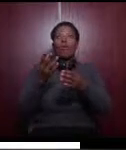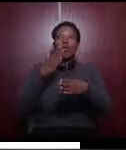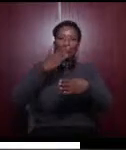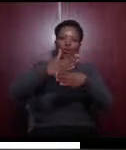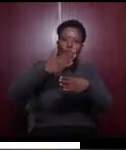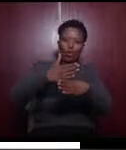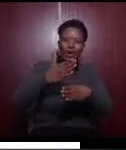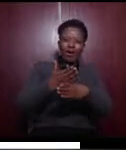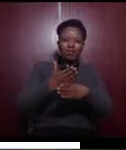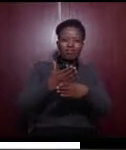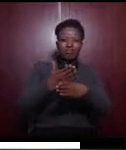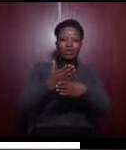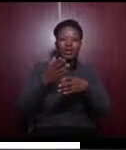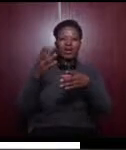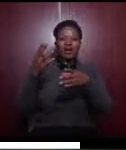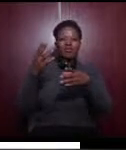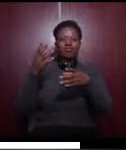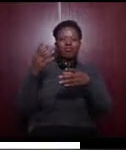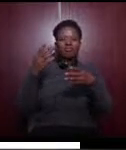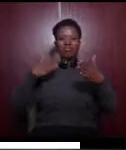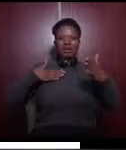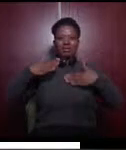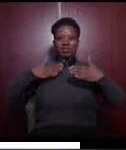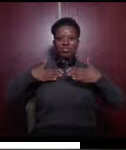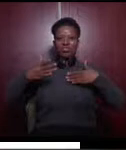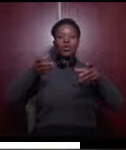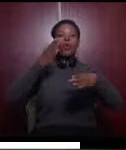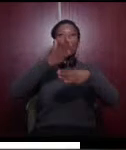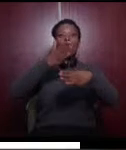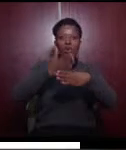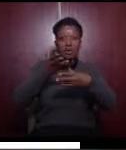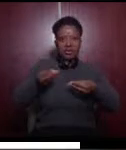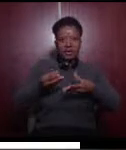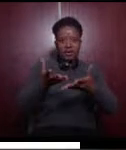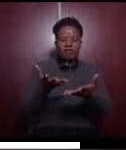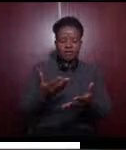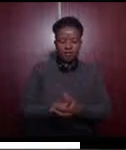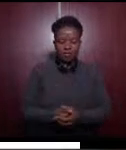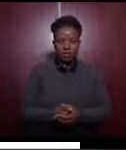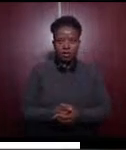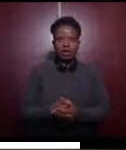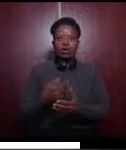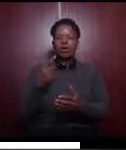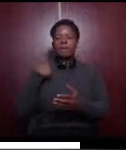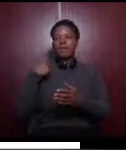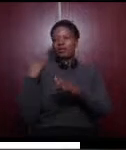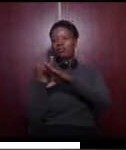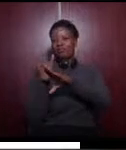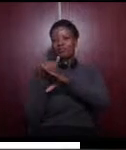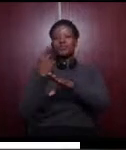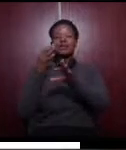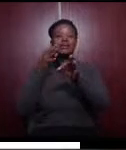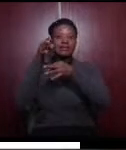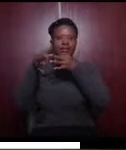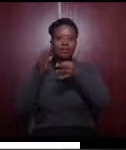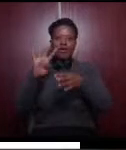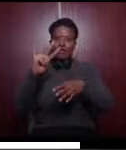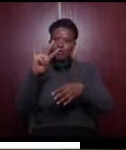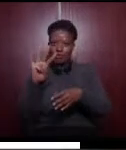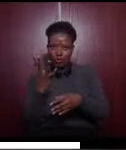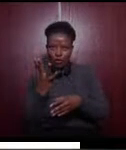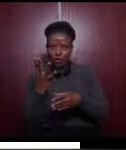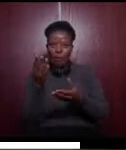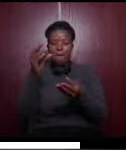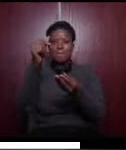I indicated earlier, that currently there were 4 funds. There were supposed to be 4 boards,